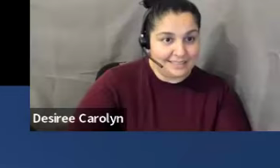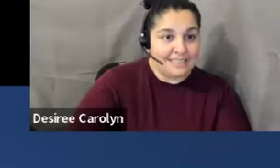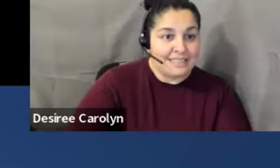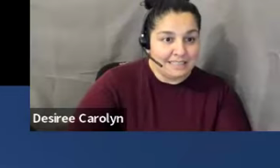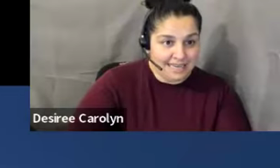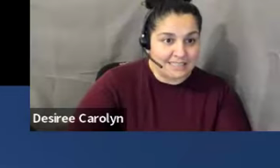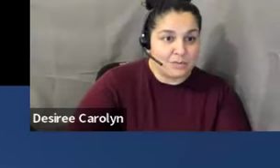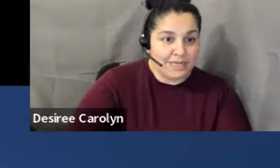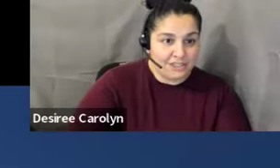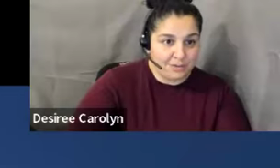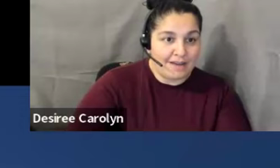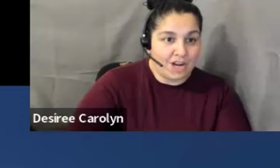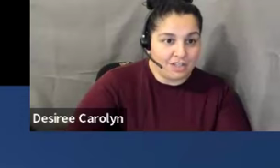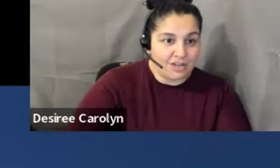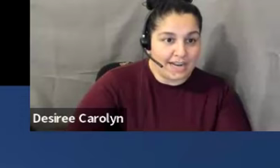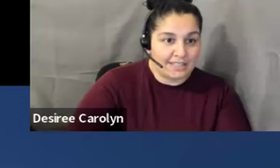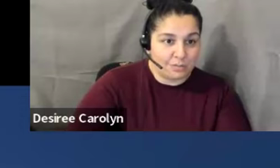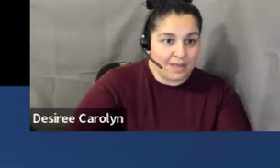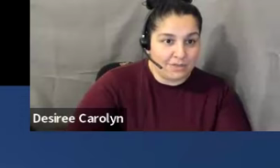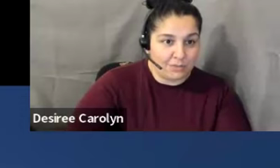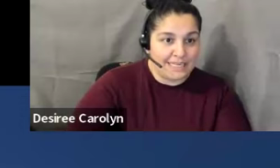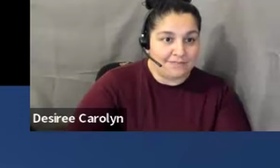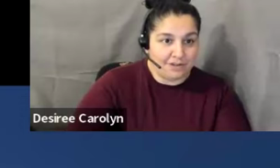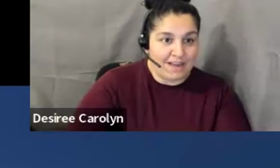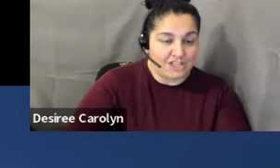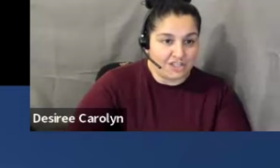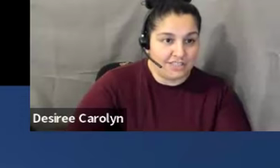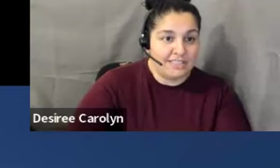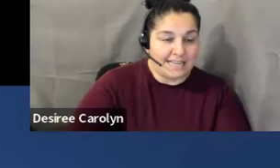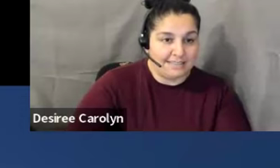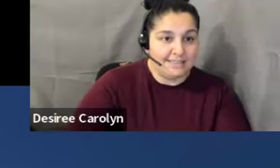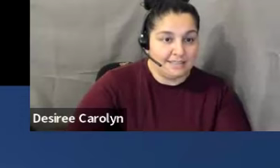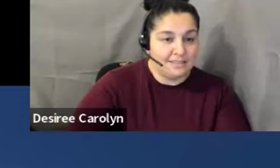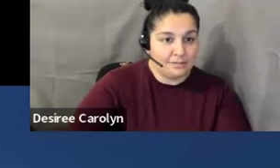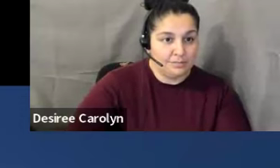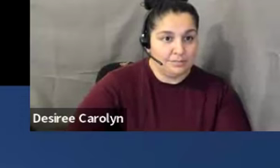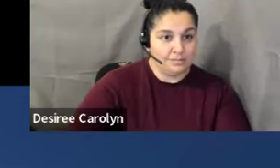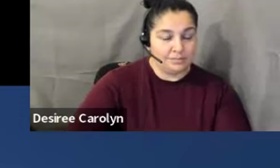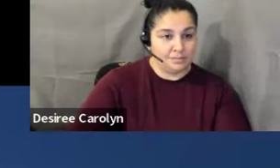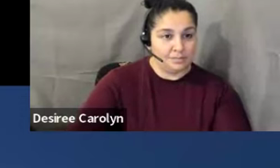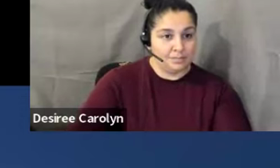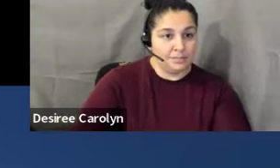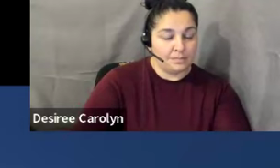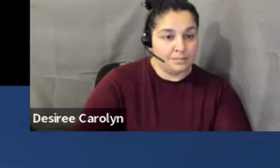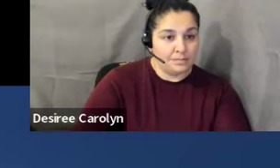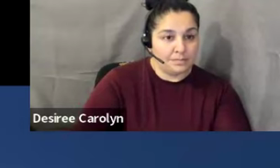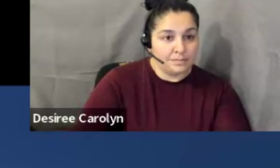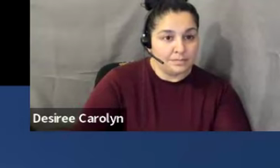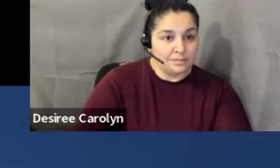Yes. Yes, we do have contracts with three different vendors. Yes.